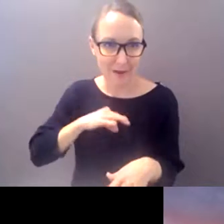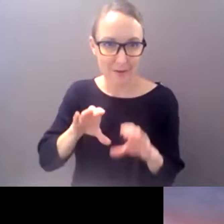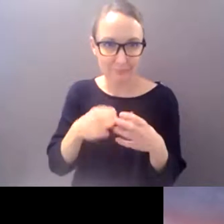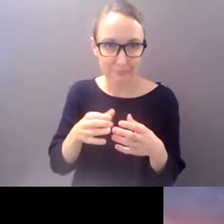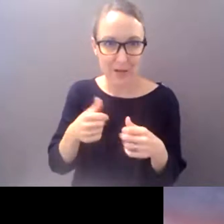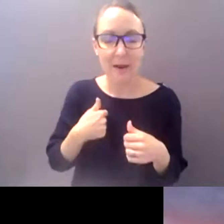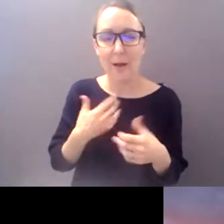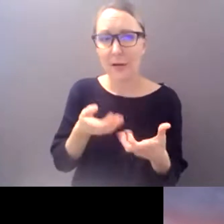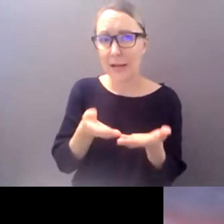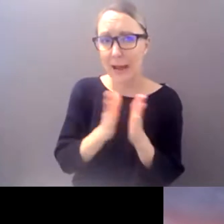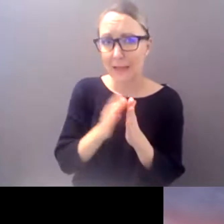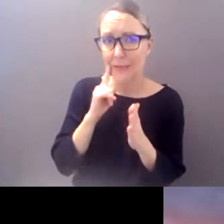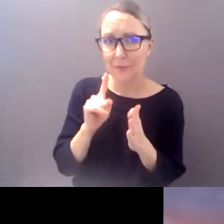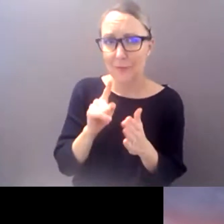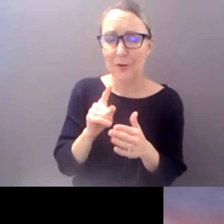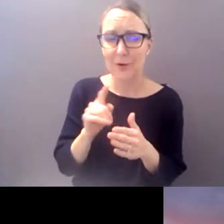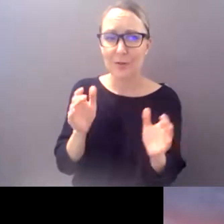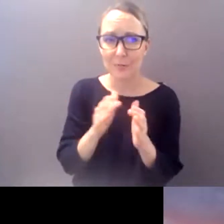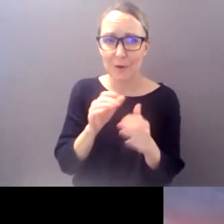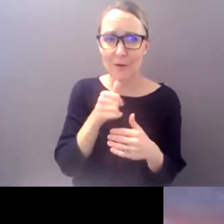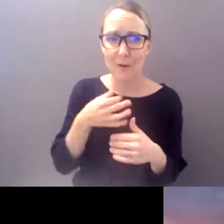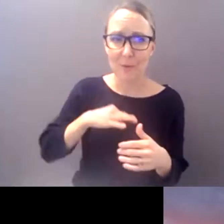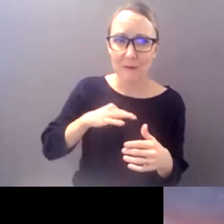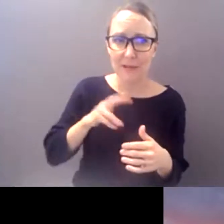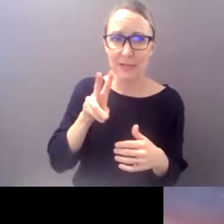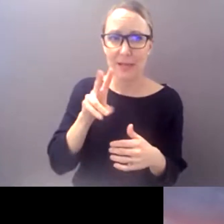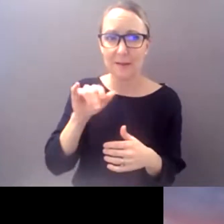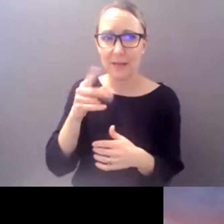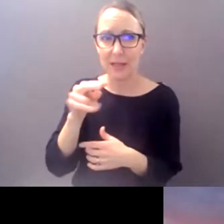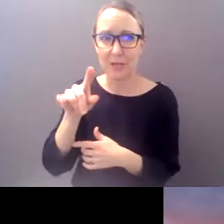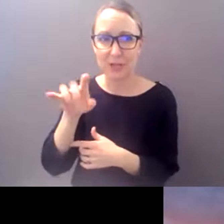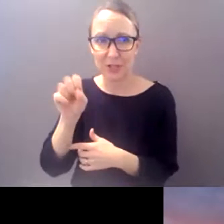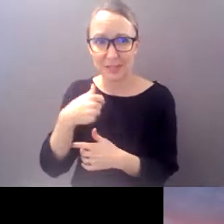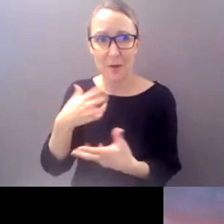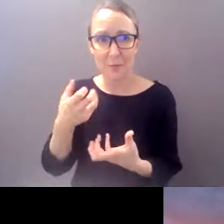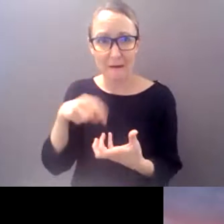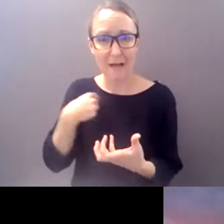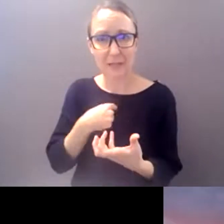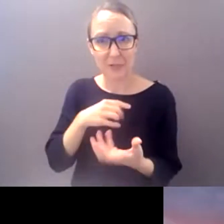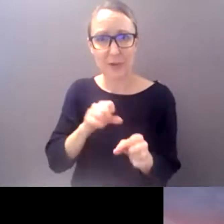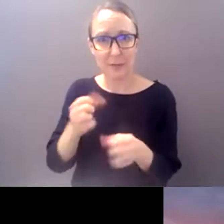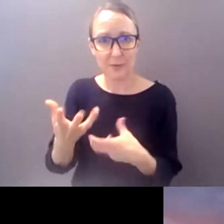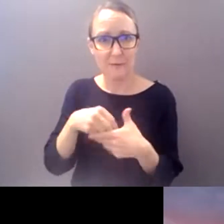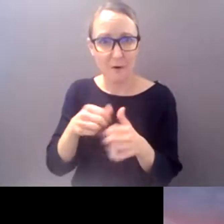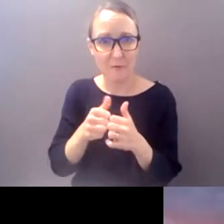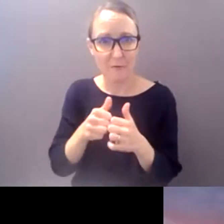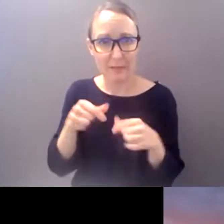small nonprofits and villages throughout the state of California are brought to the table in these conversations.